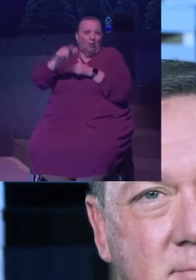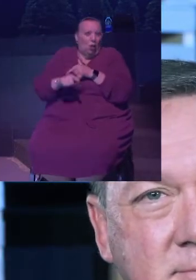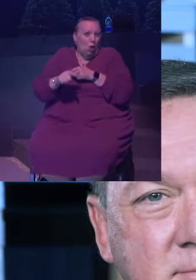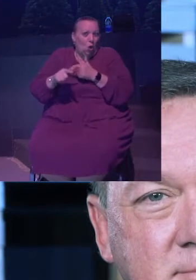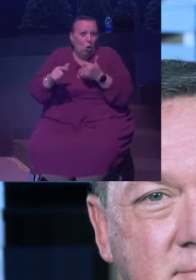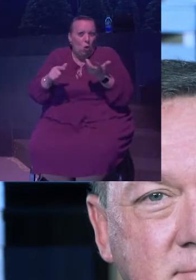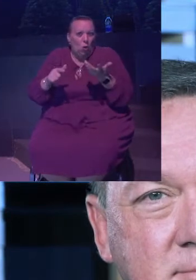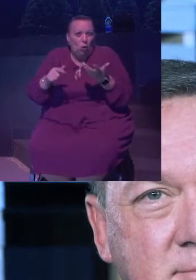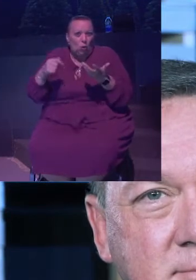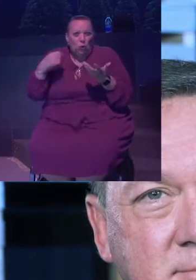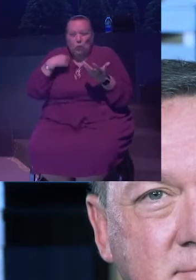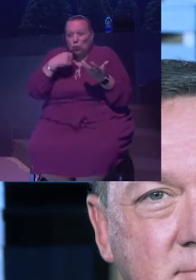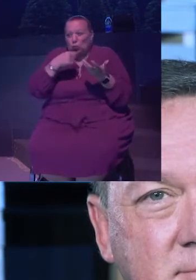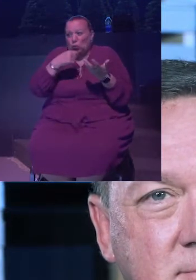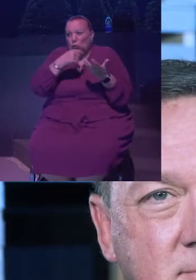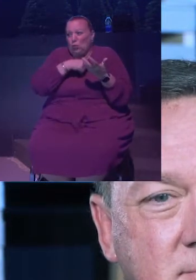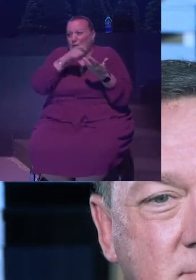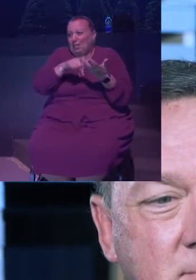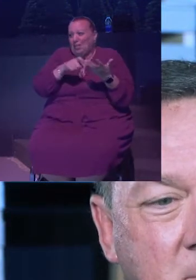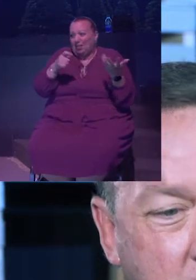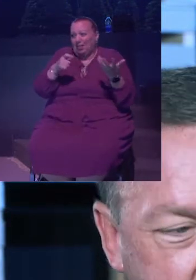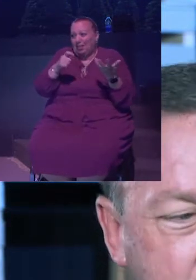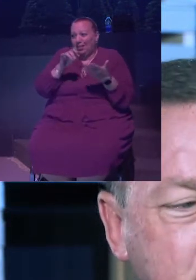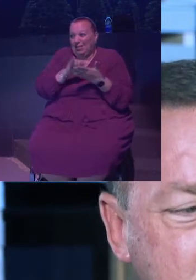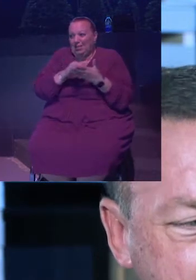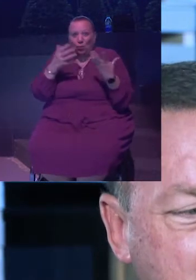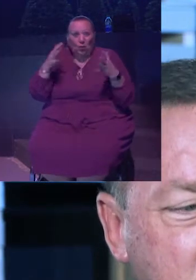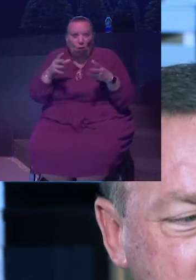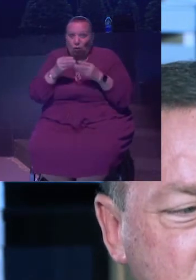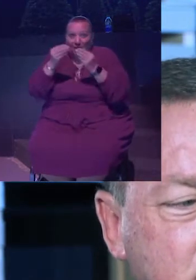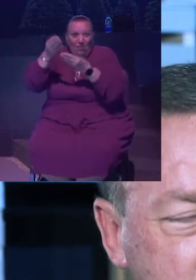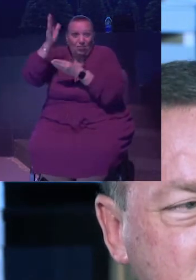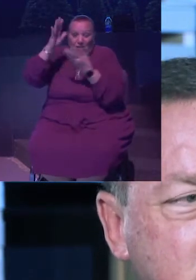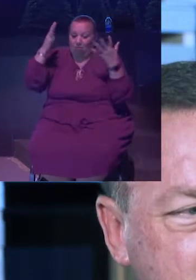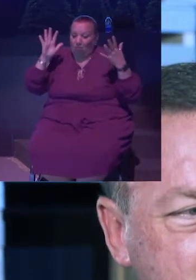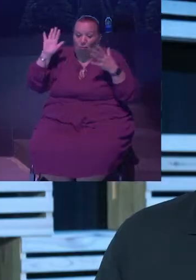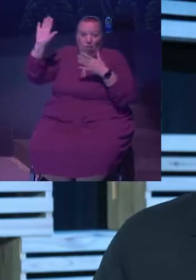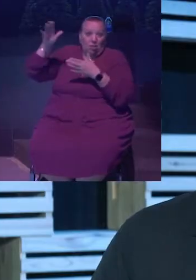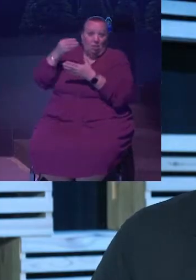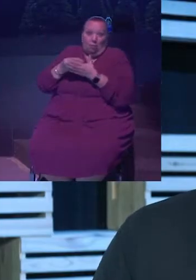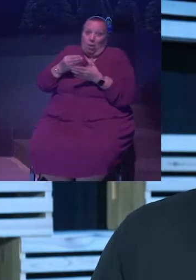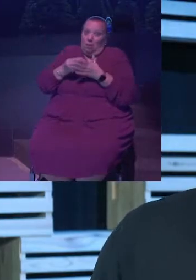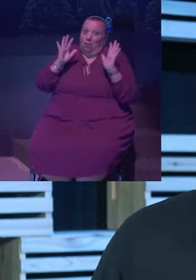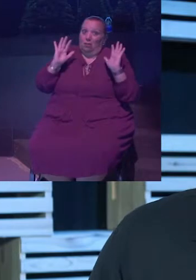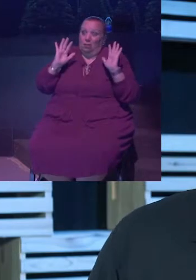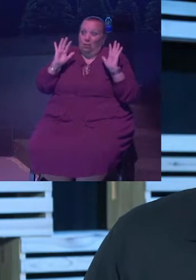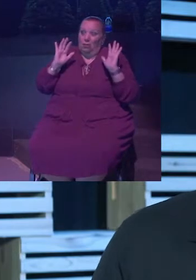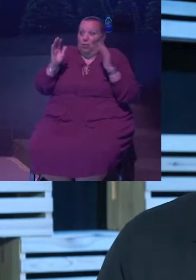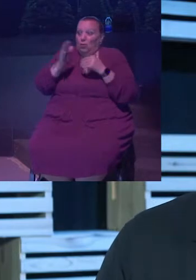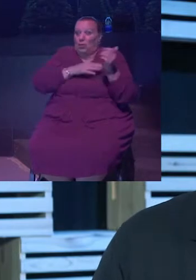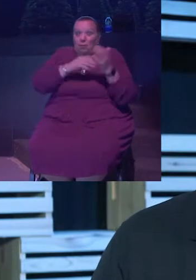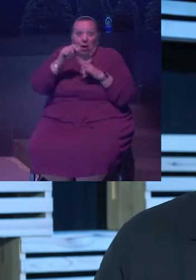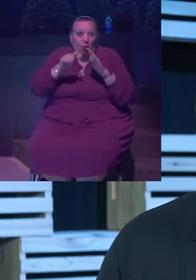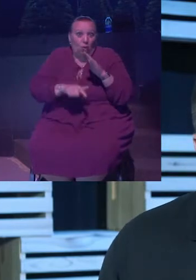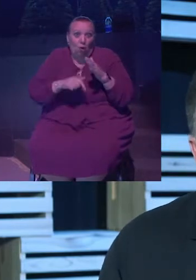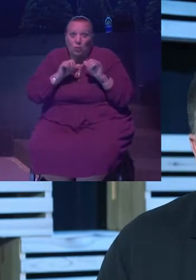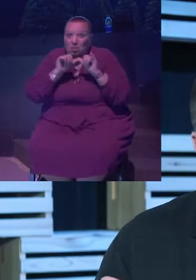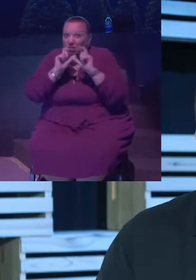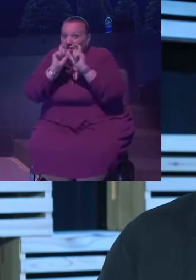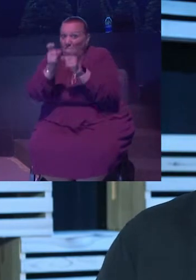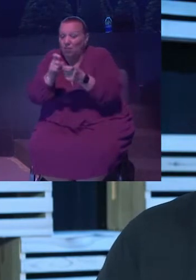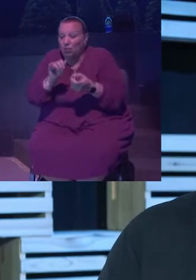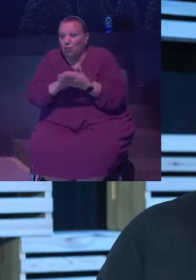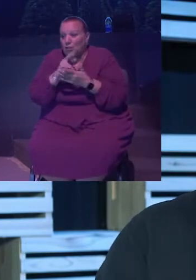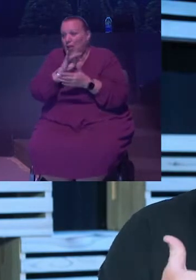knew that money we had already given to God, we'd already given to church. So, with the Cannonball Initiative, right, we get to be